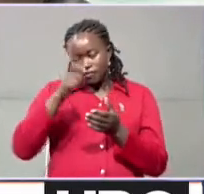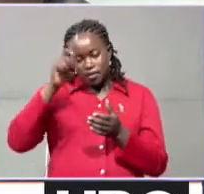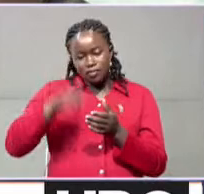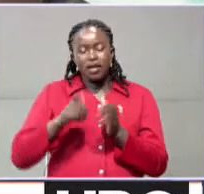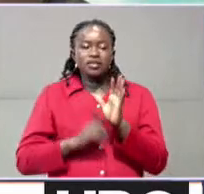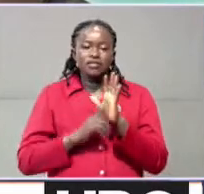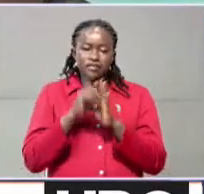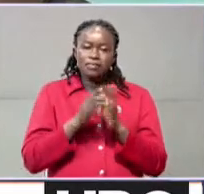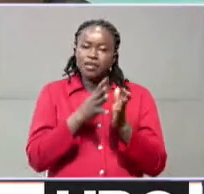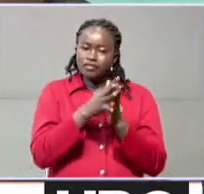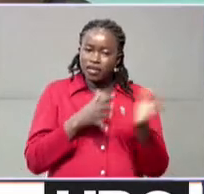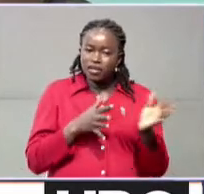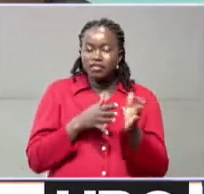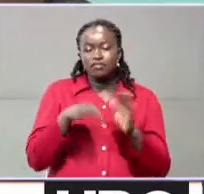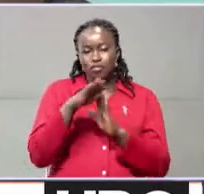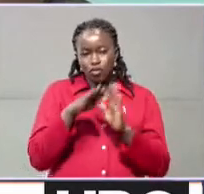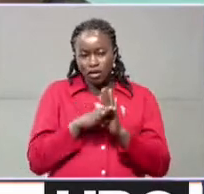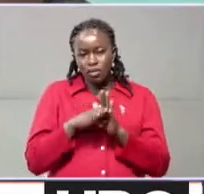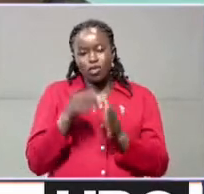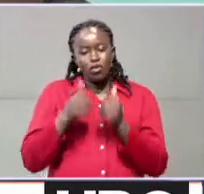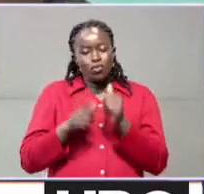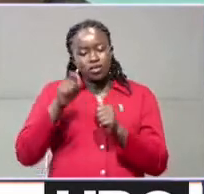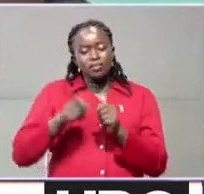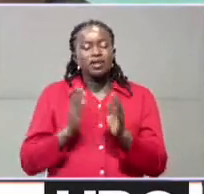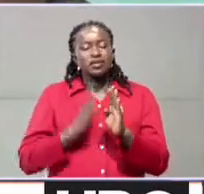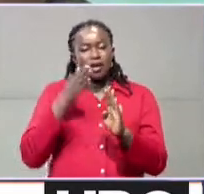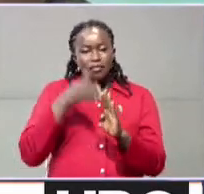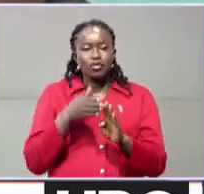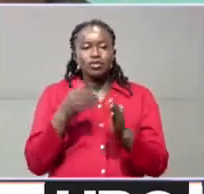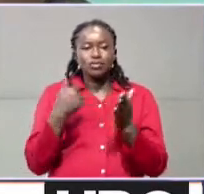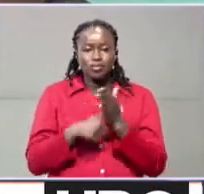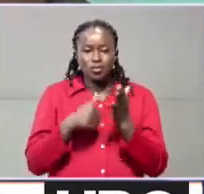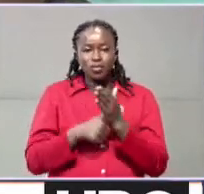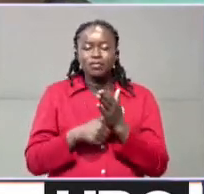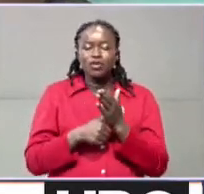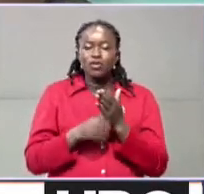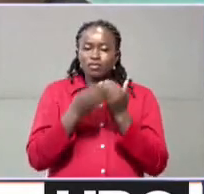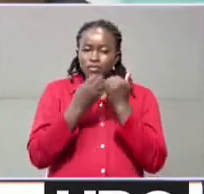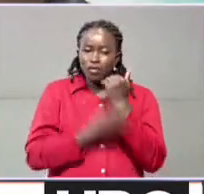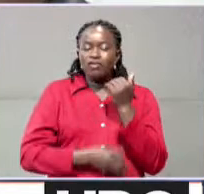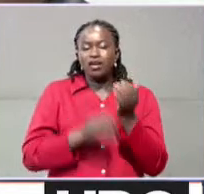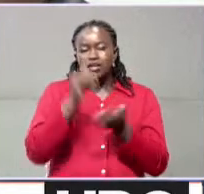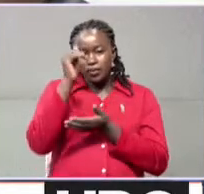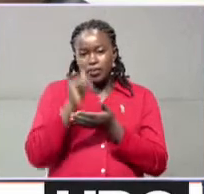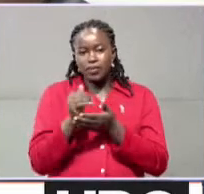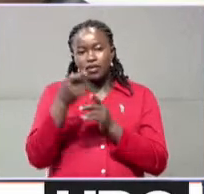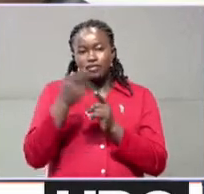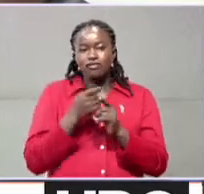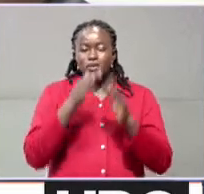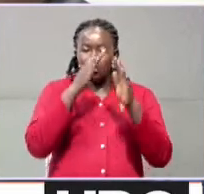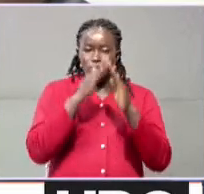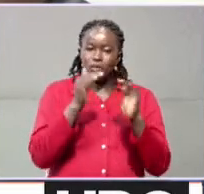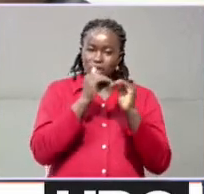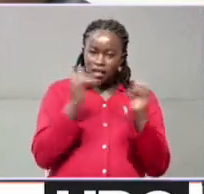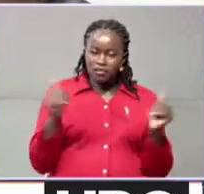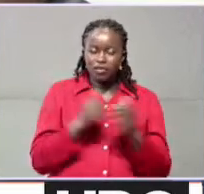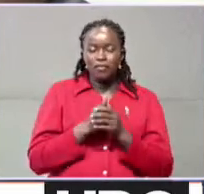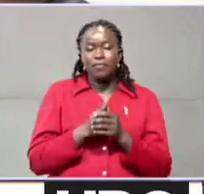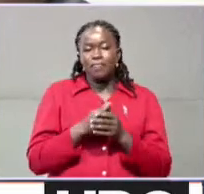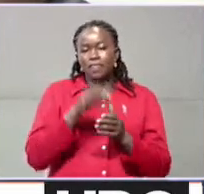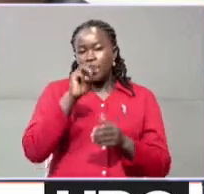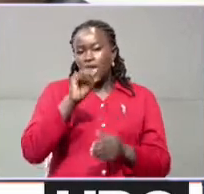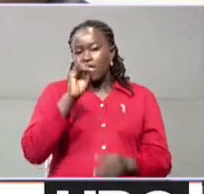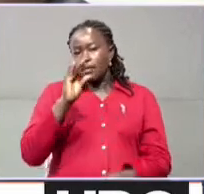an effective program that must approach the problem of poverty education from the household level that is micro